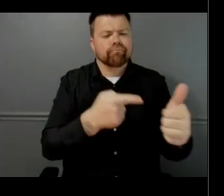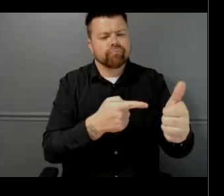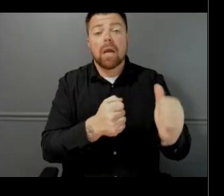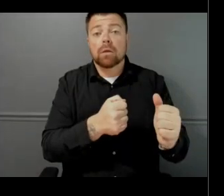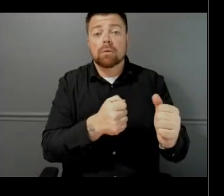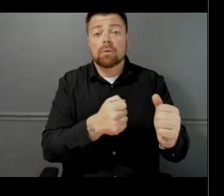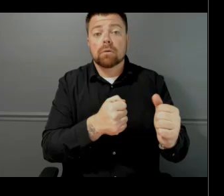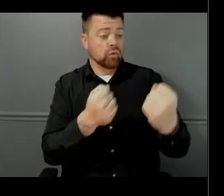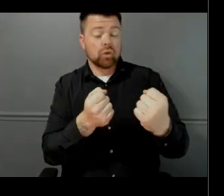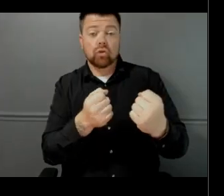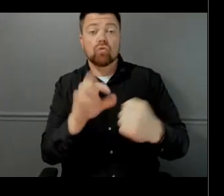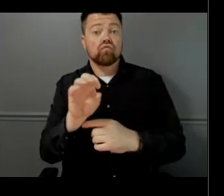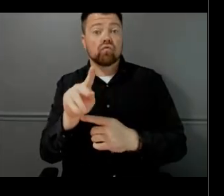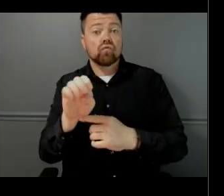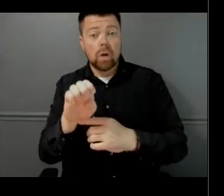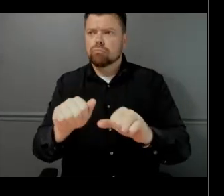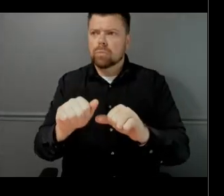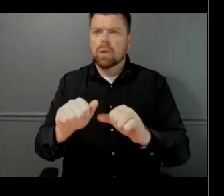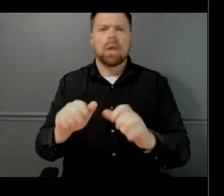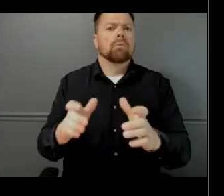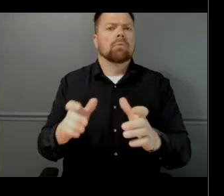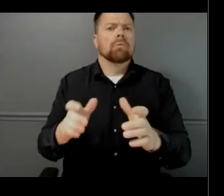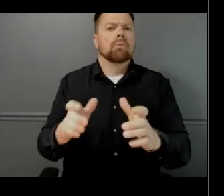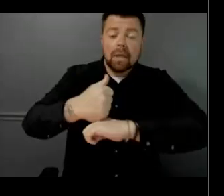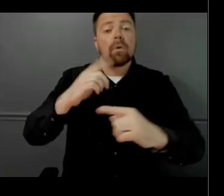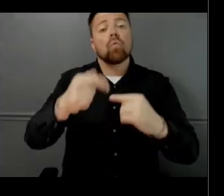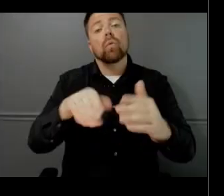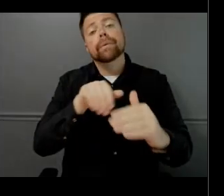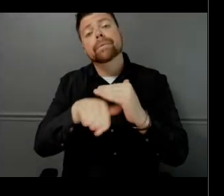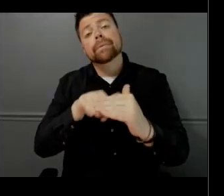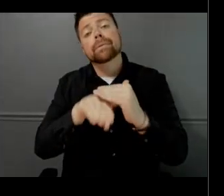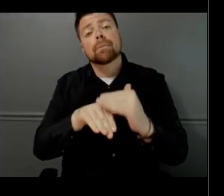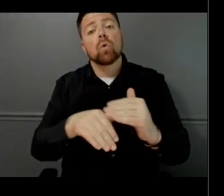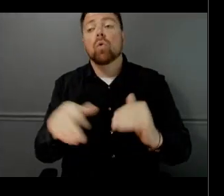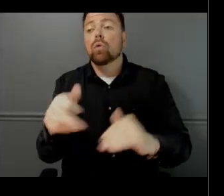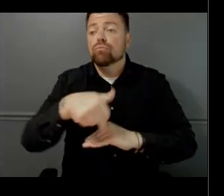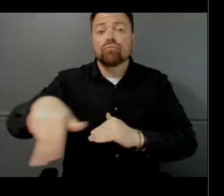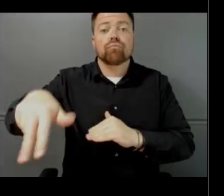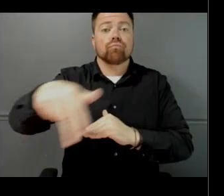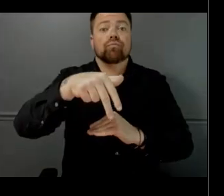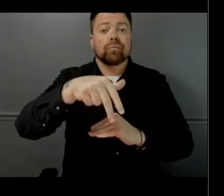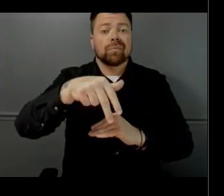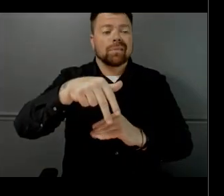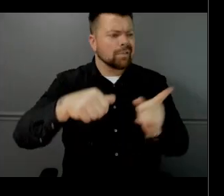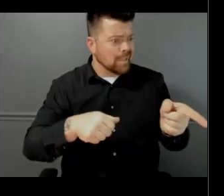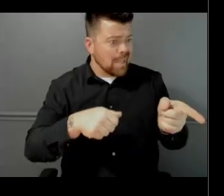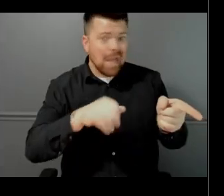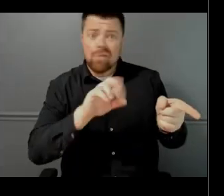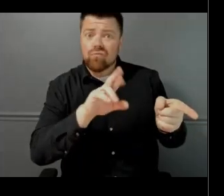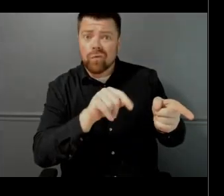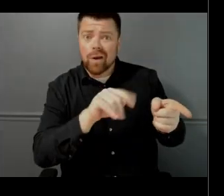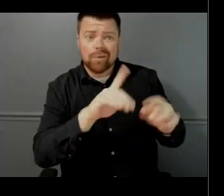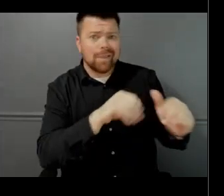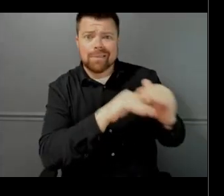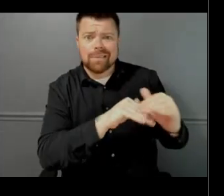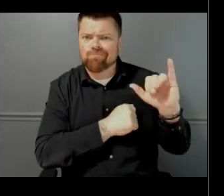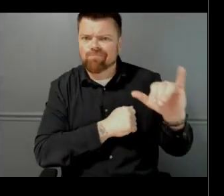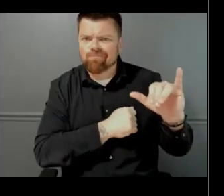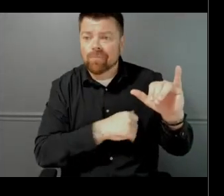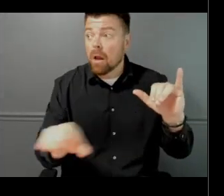is permissible when an accessible pedestrian route is impractical if there are